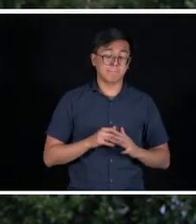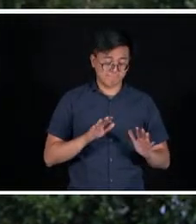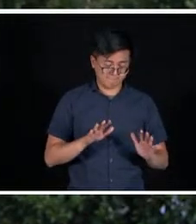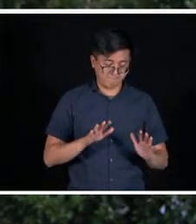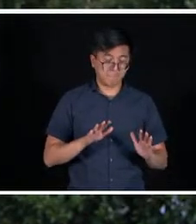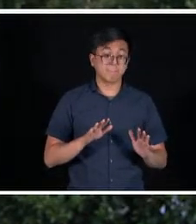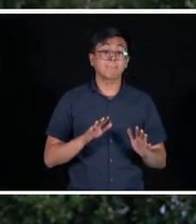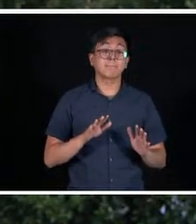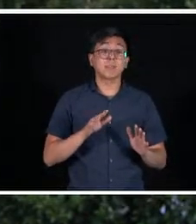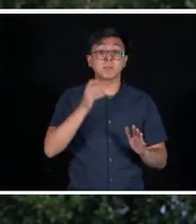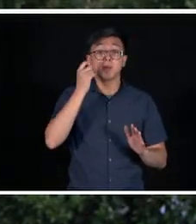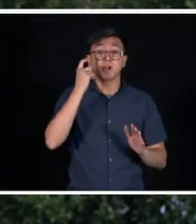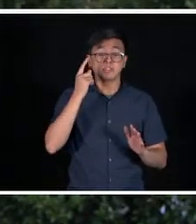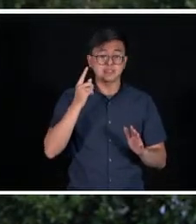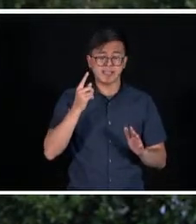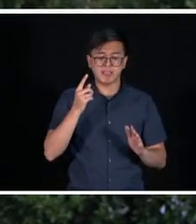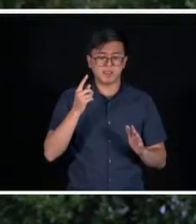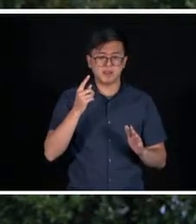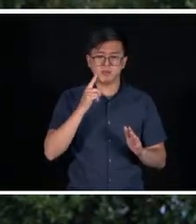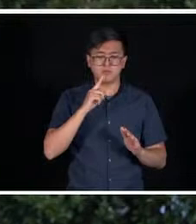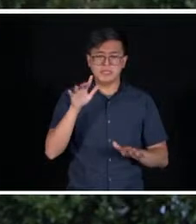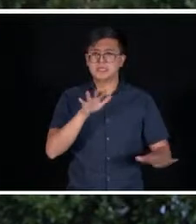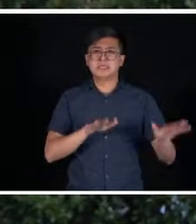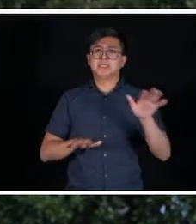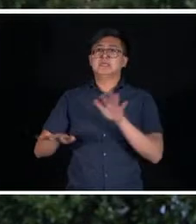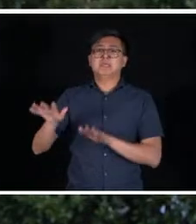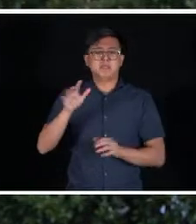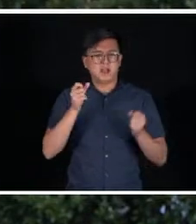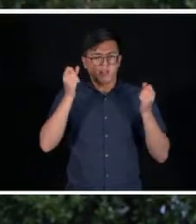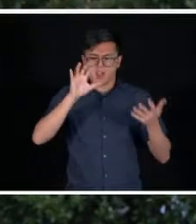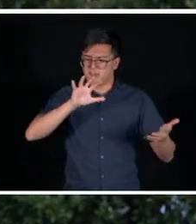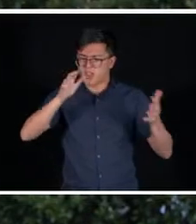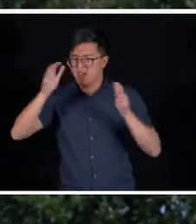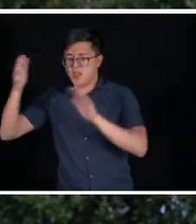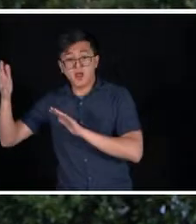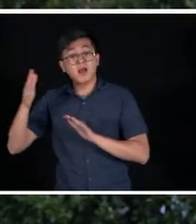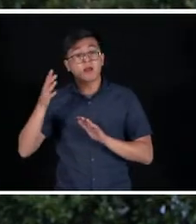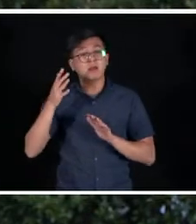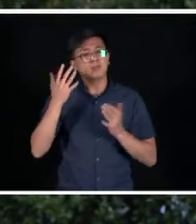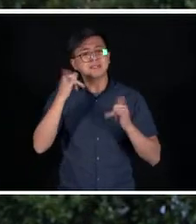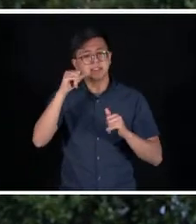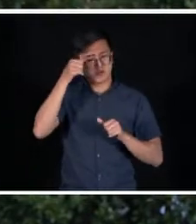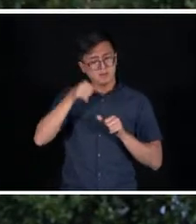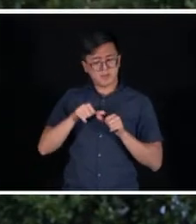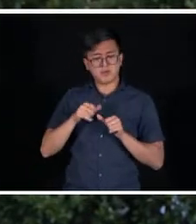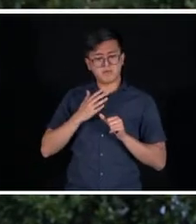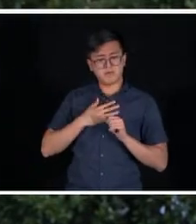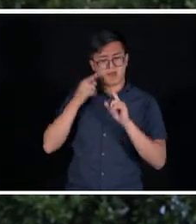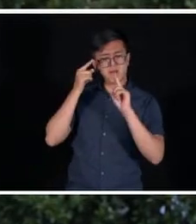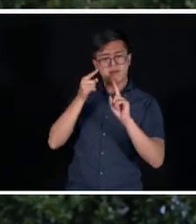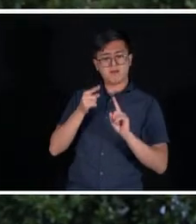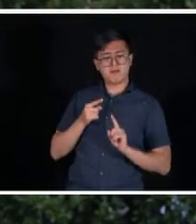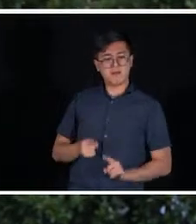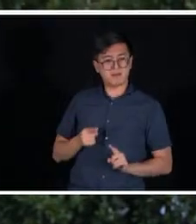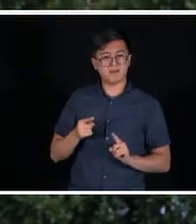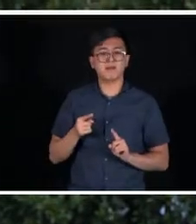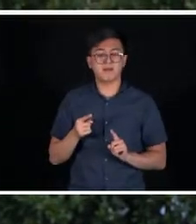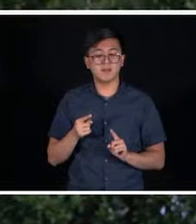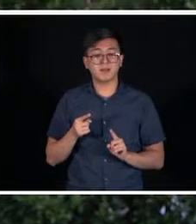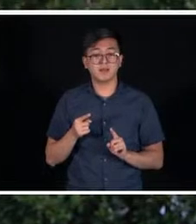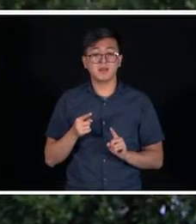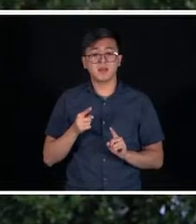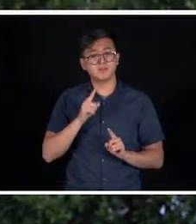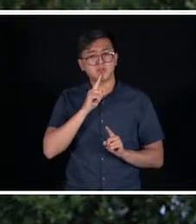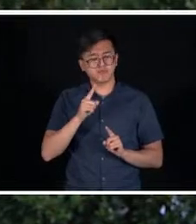but amongst the chaos, never lose sight of your goals. Embrace your dreams and ambitions, and with unwavering